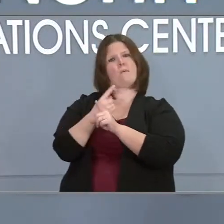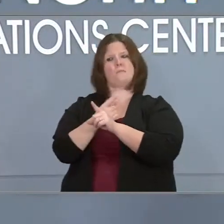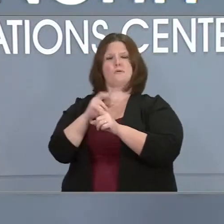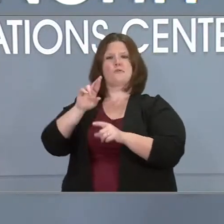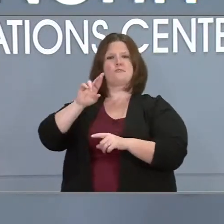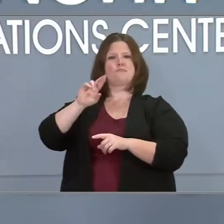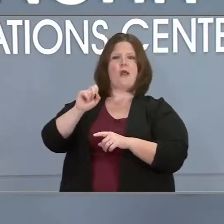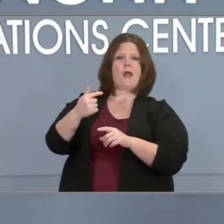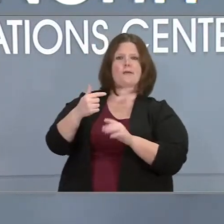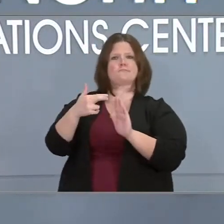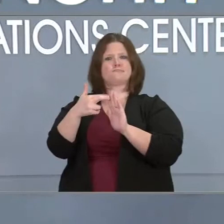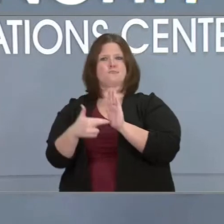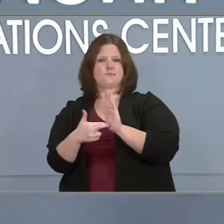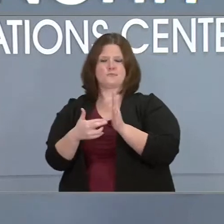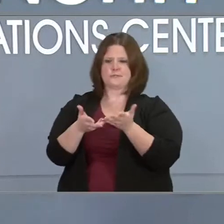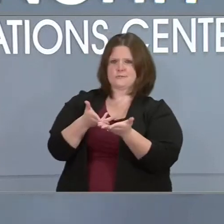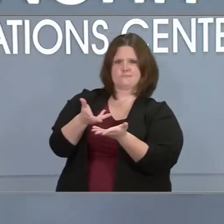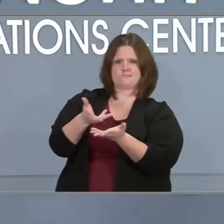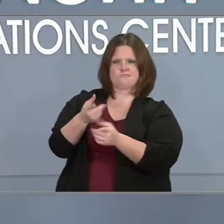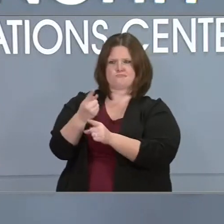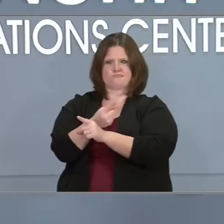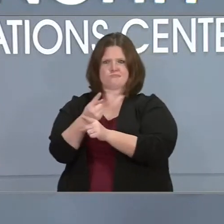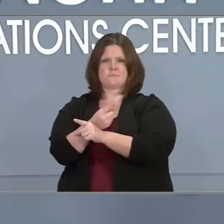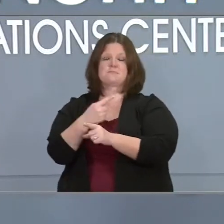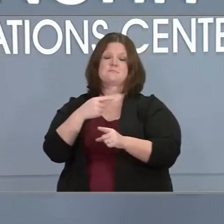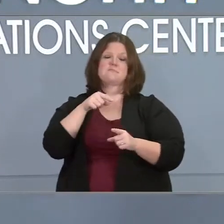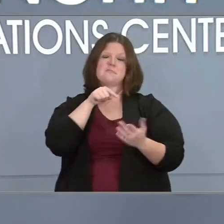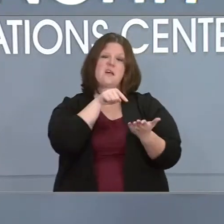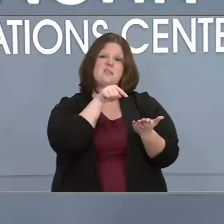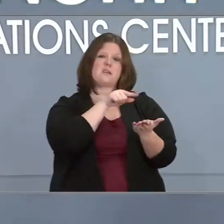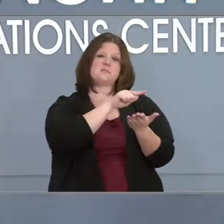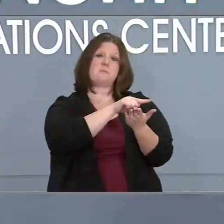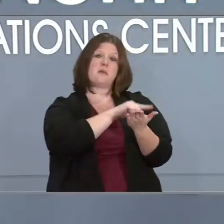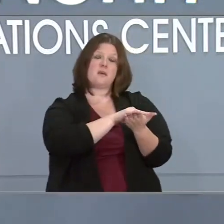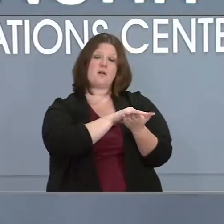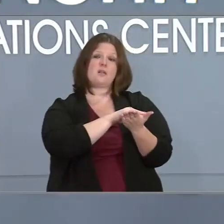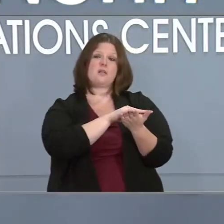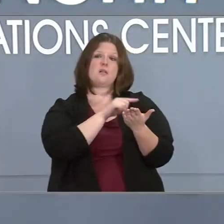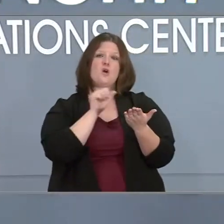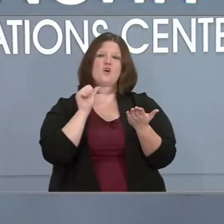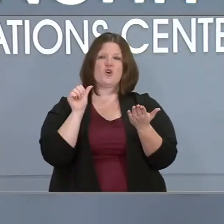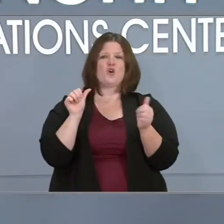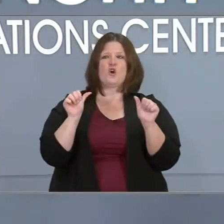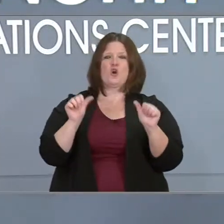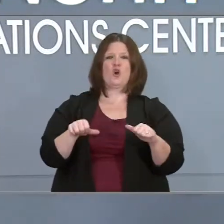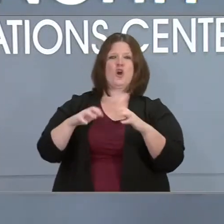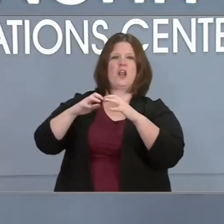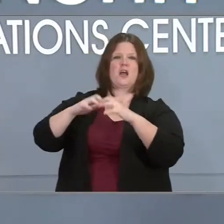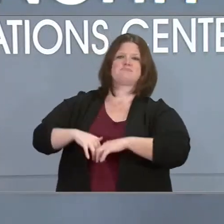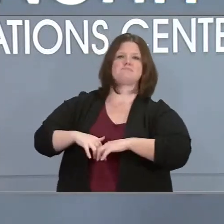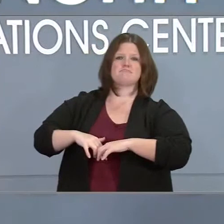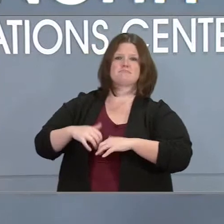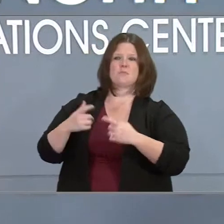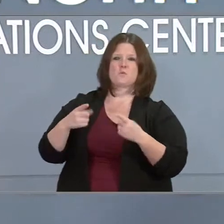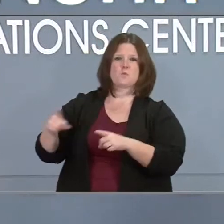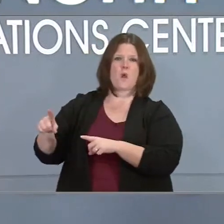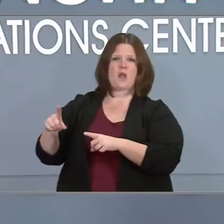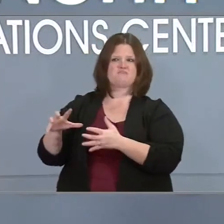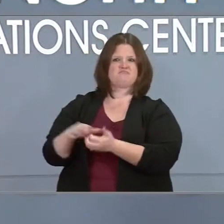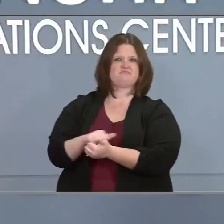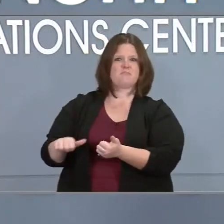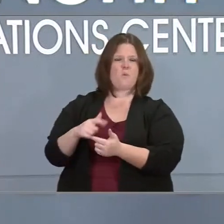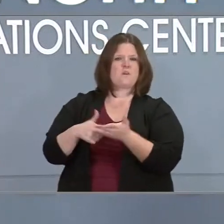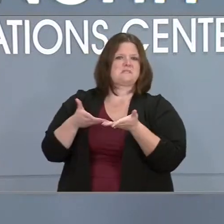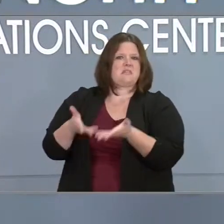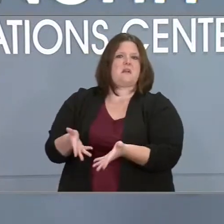I do have concerns with the bill in dismantling what is in place now. I will